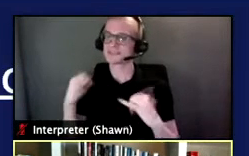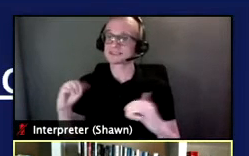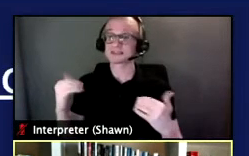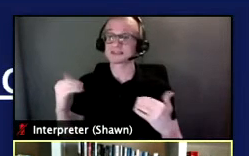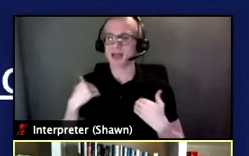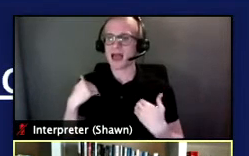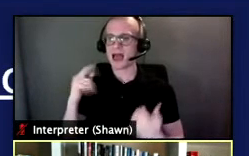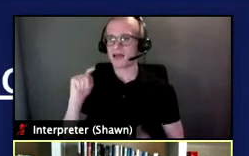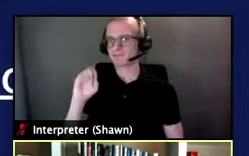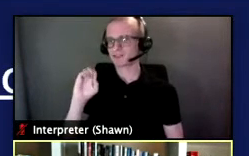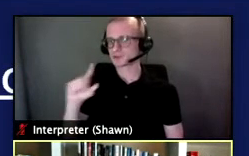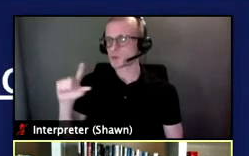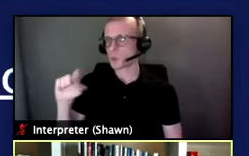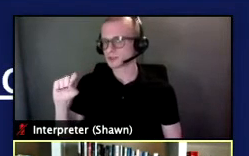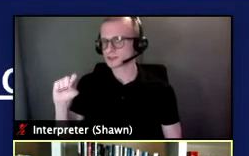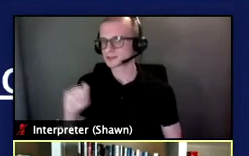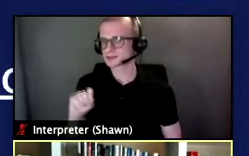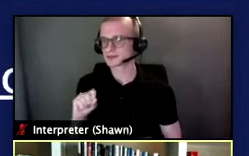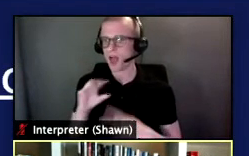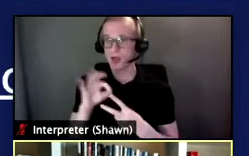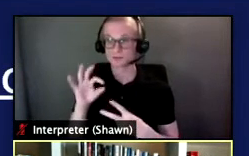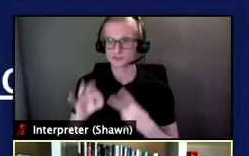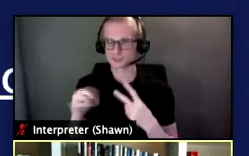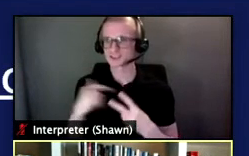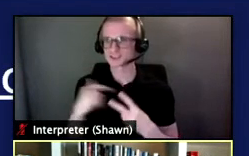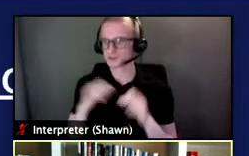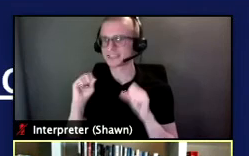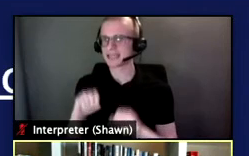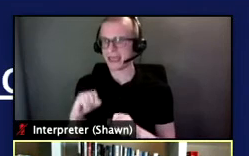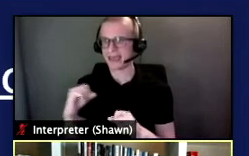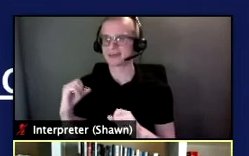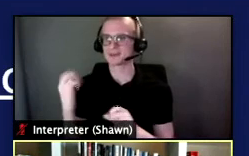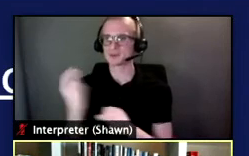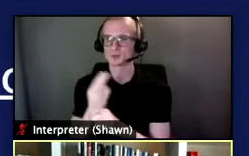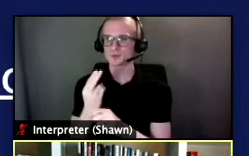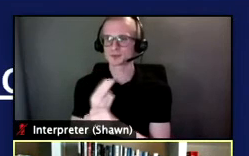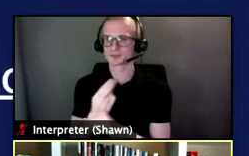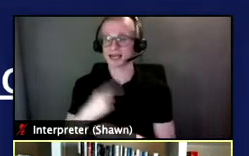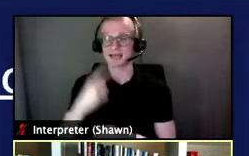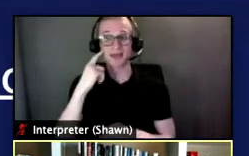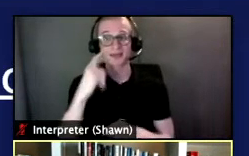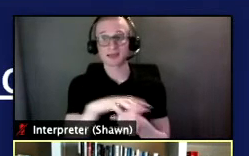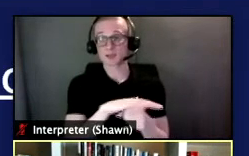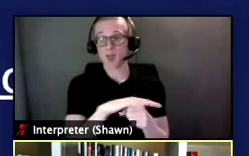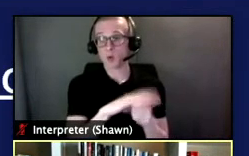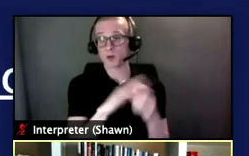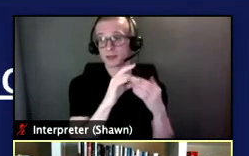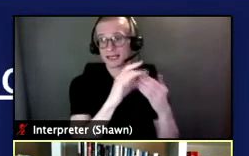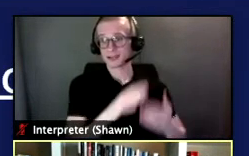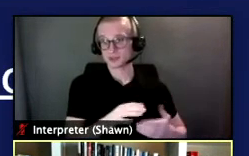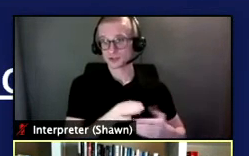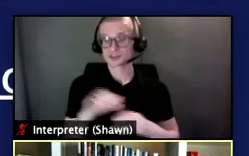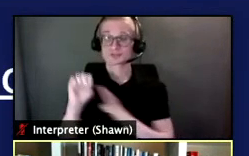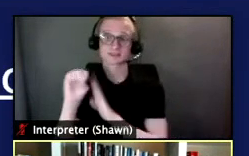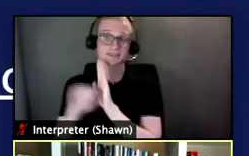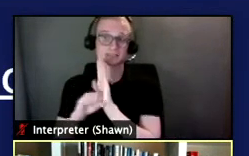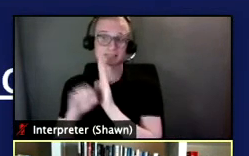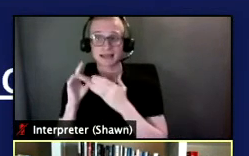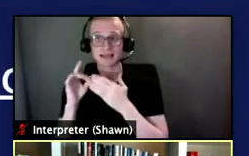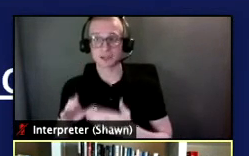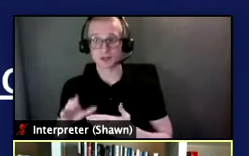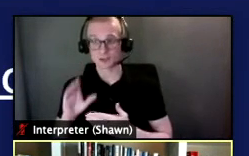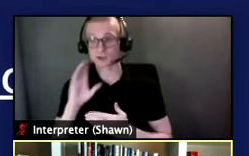that we can be using, and I think local leaders and state leaders will start to use those if